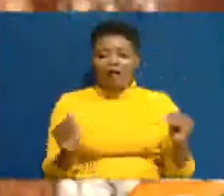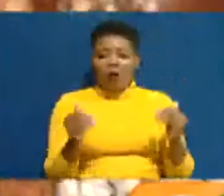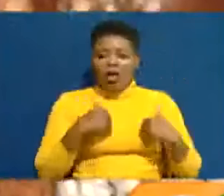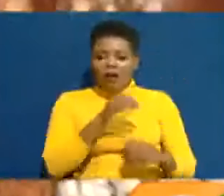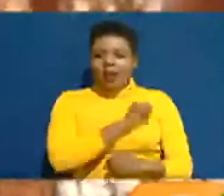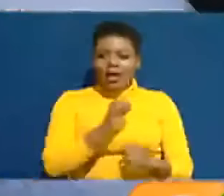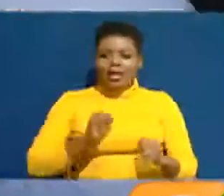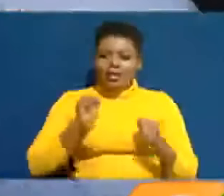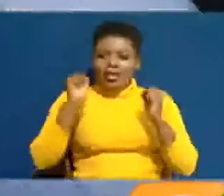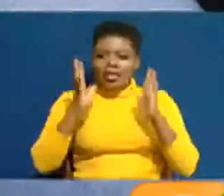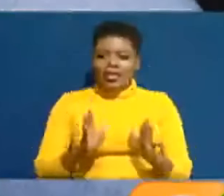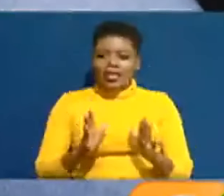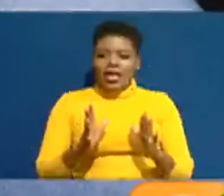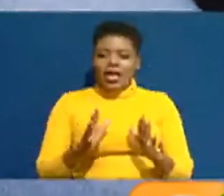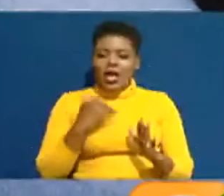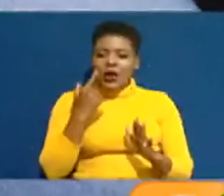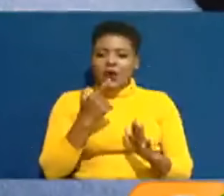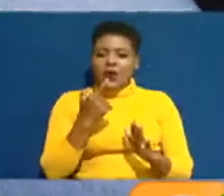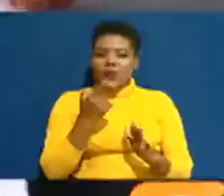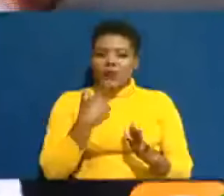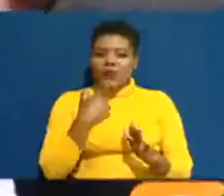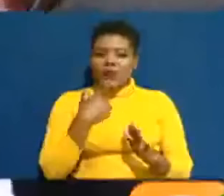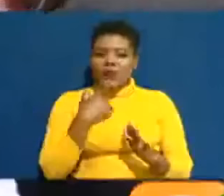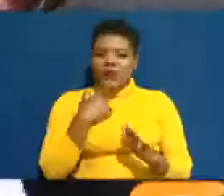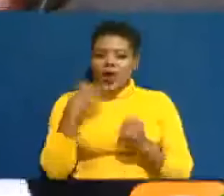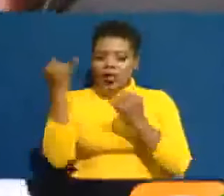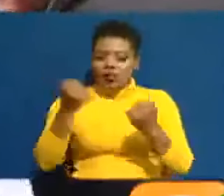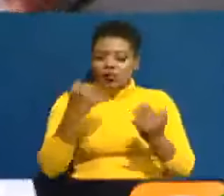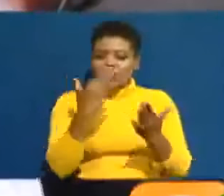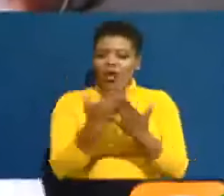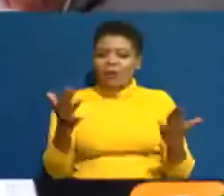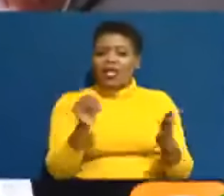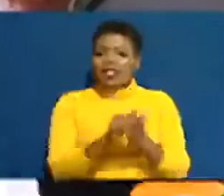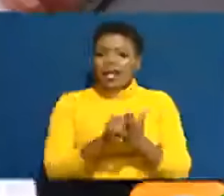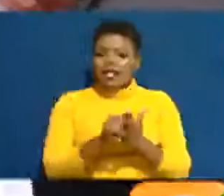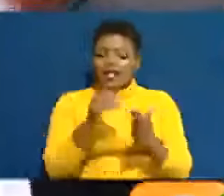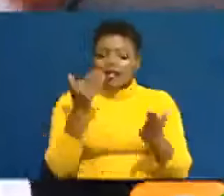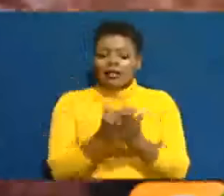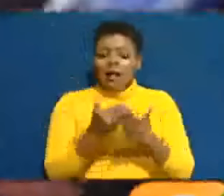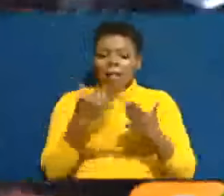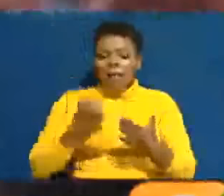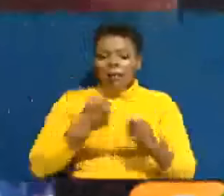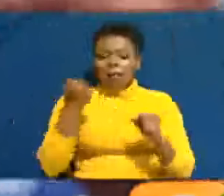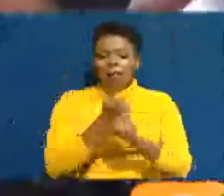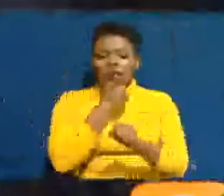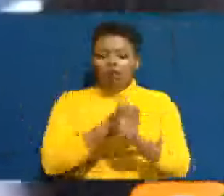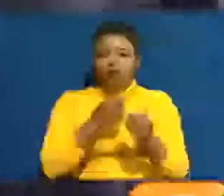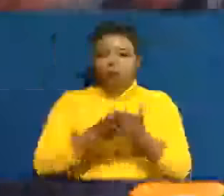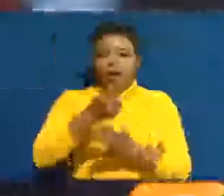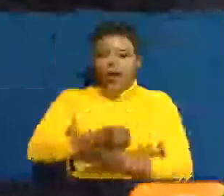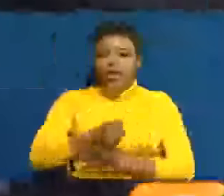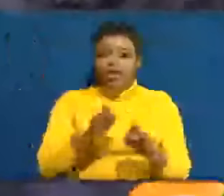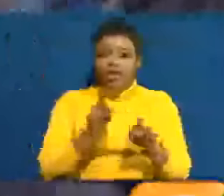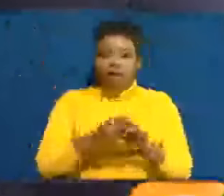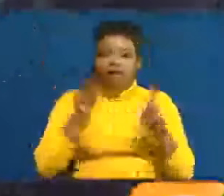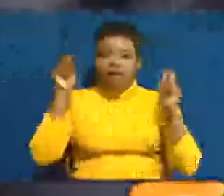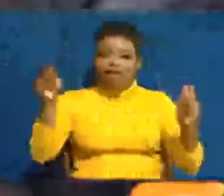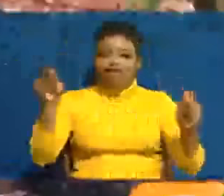is pulling stunts, but coming and imposing something on something that is not even affordable. What is that supposed to mean? Even the nature of the protests